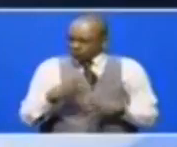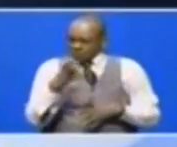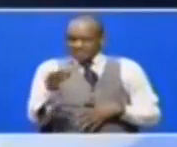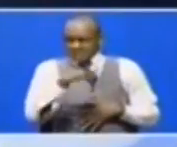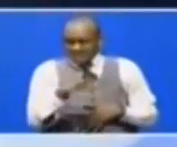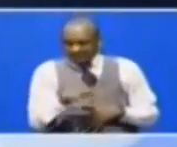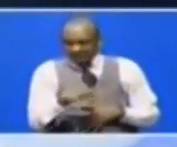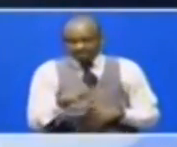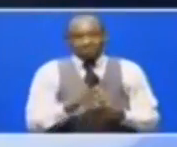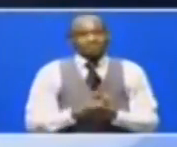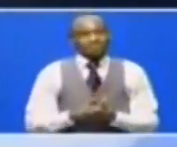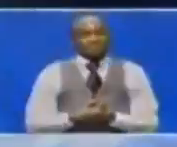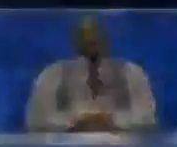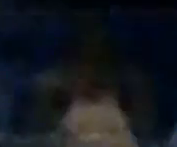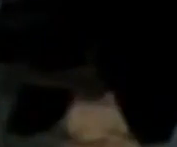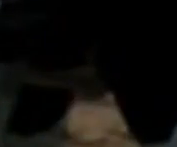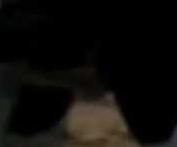waters of central Kenya.